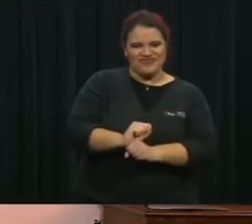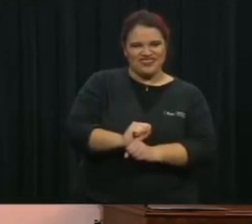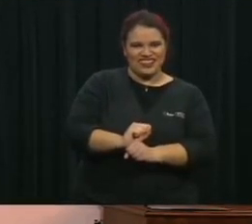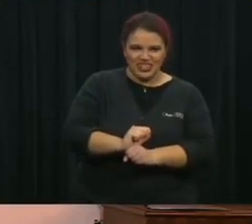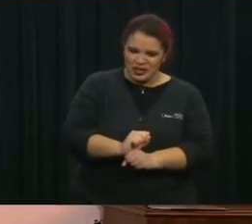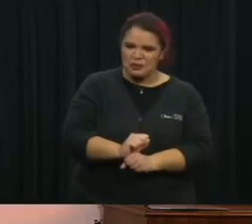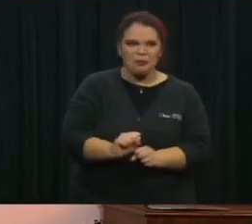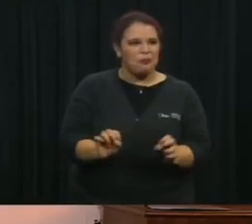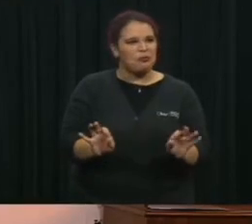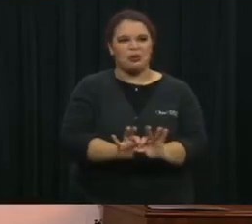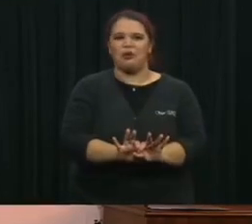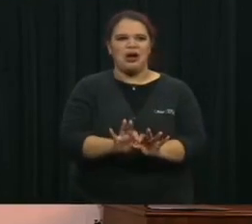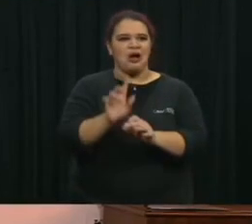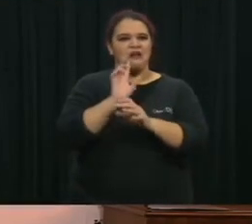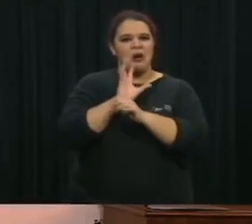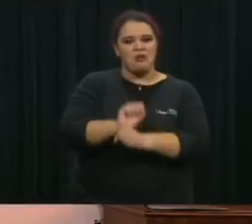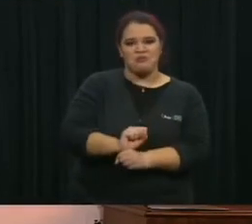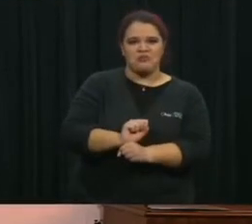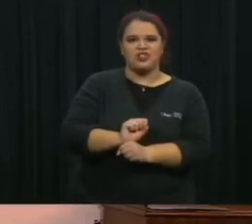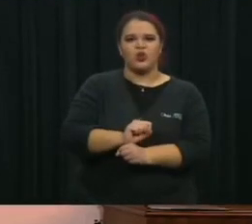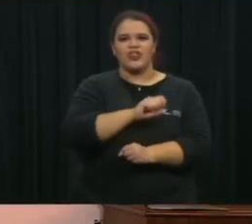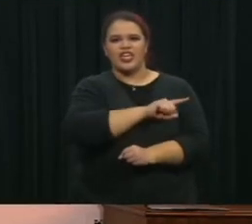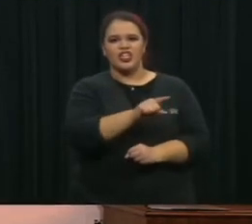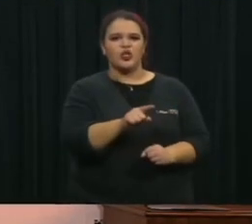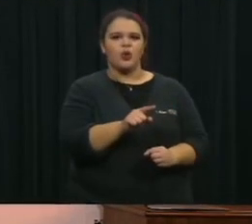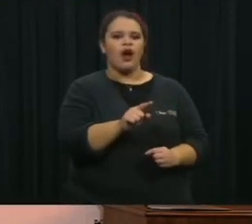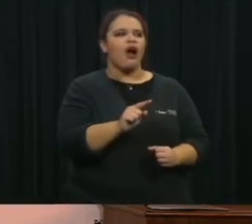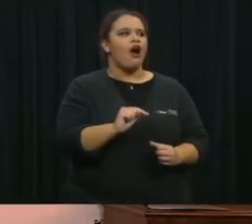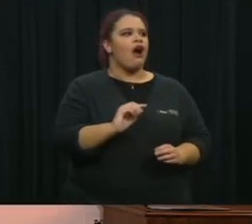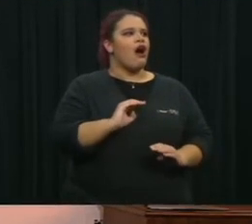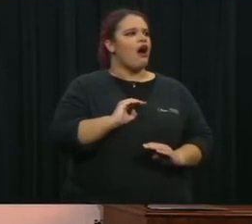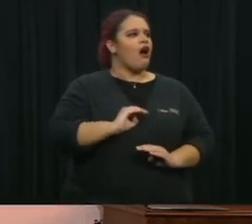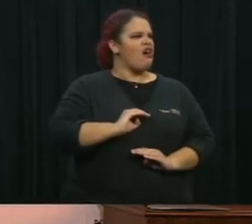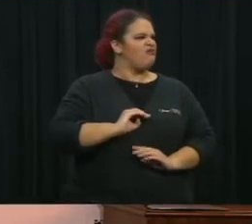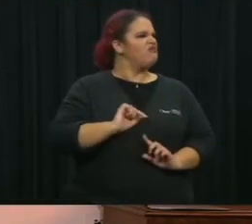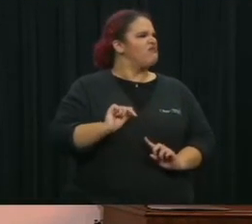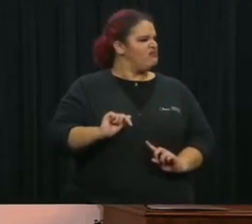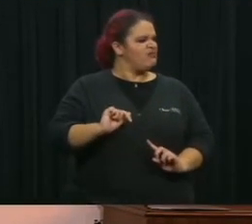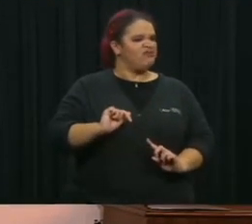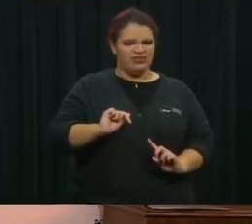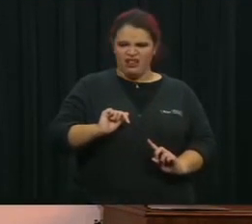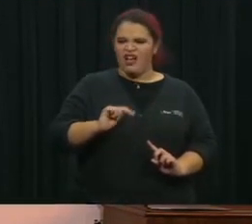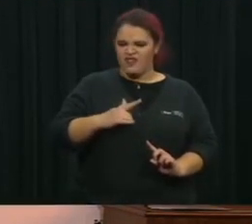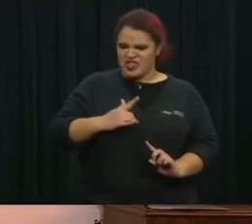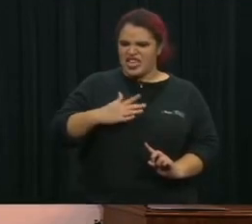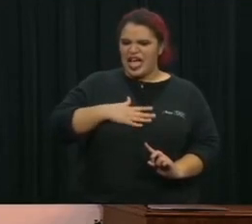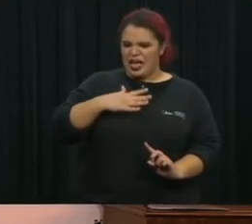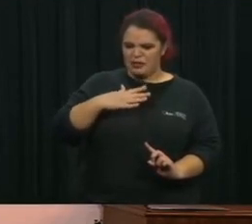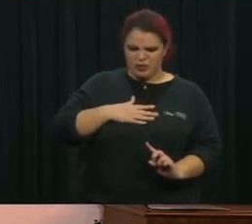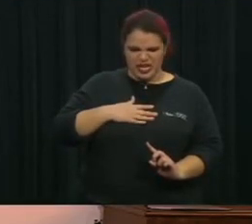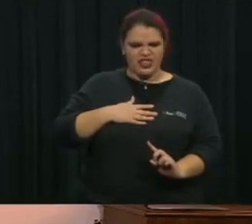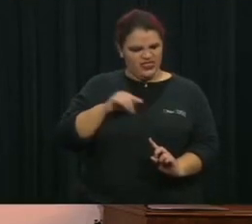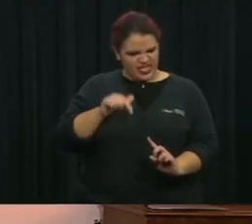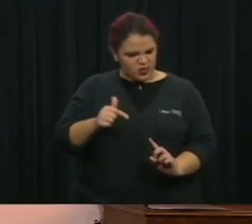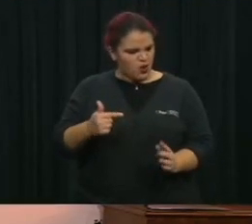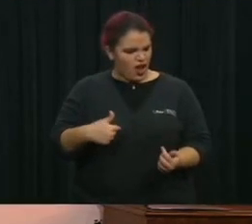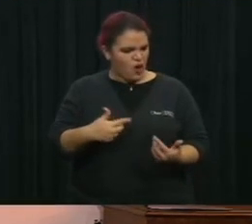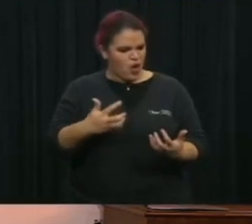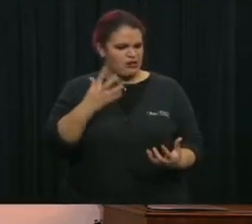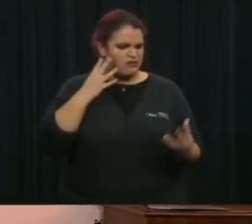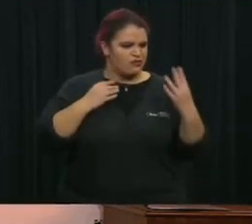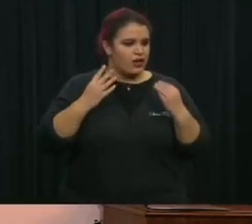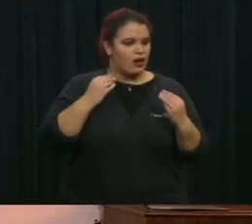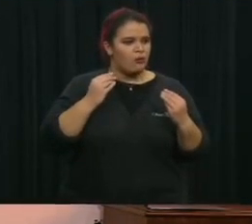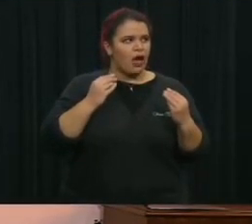And come up with a routine that makes you happy, and that is consistent with how you want to live, but it's also